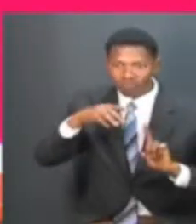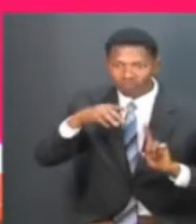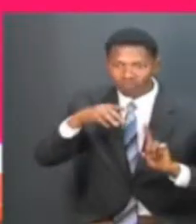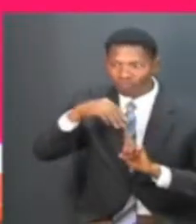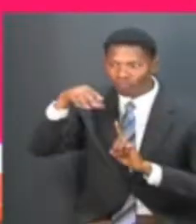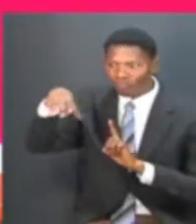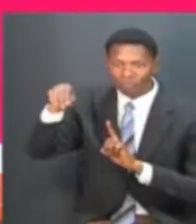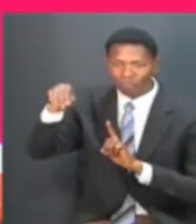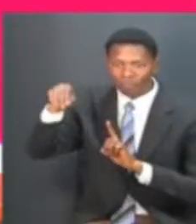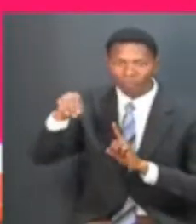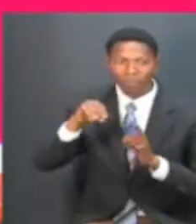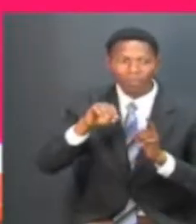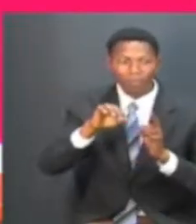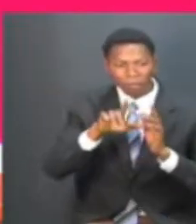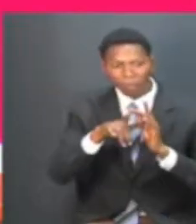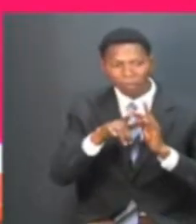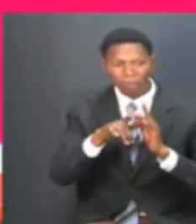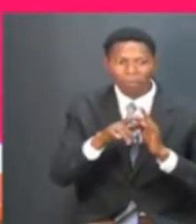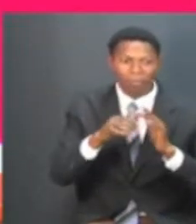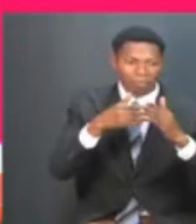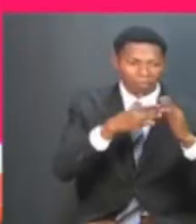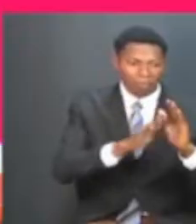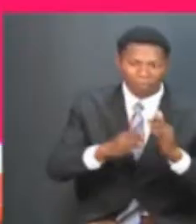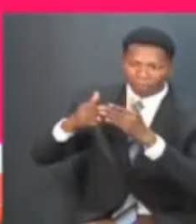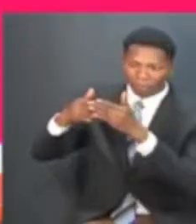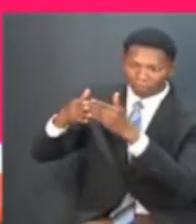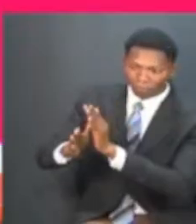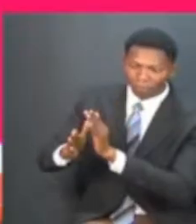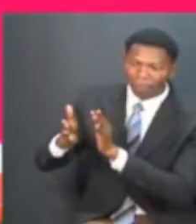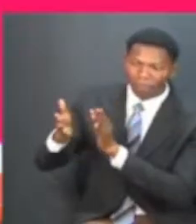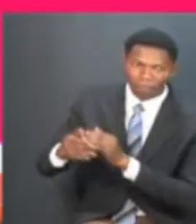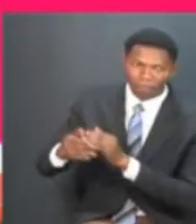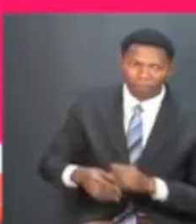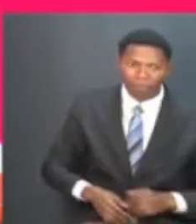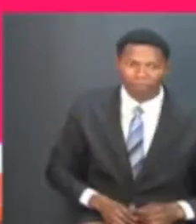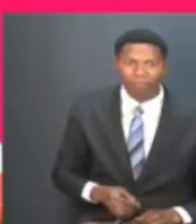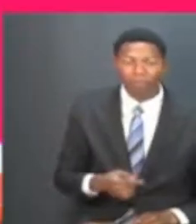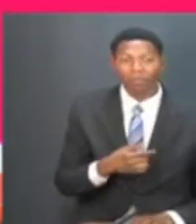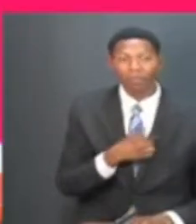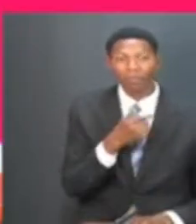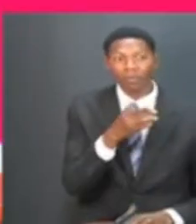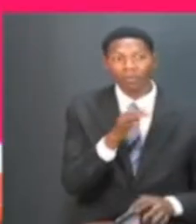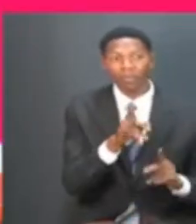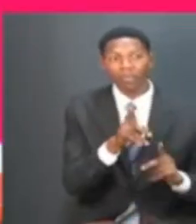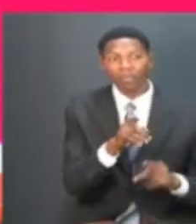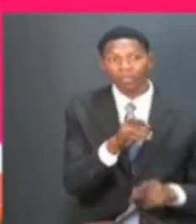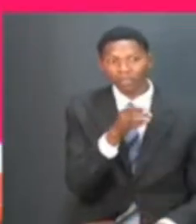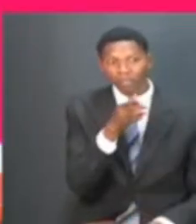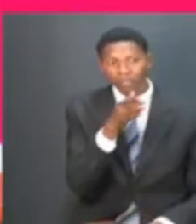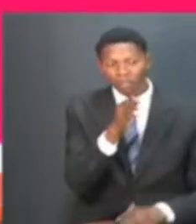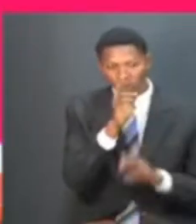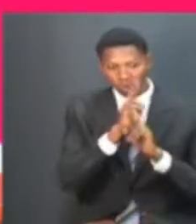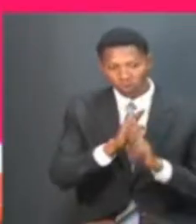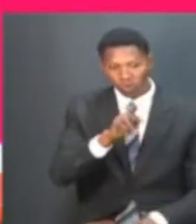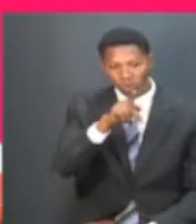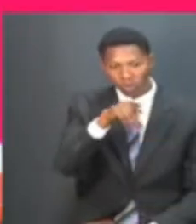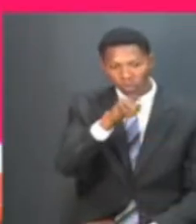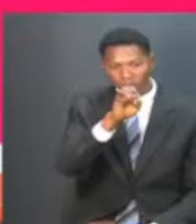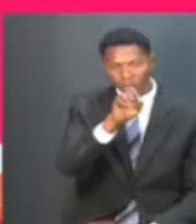plus leadership. So I'll give the floor to Honorable Peter Nochu